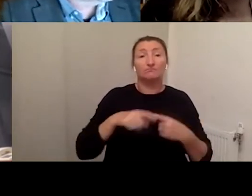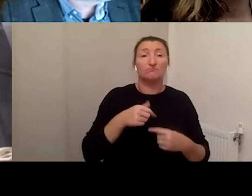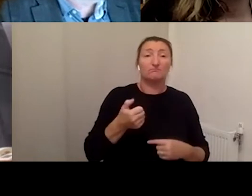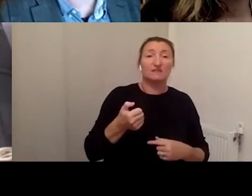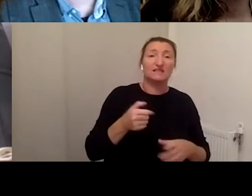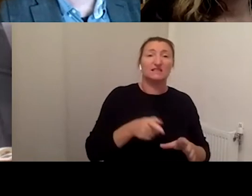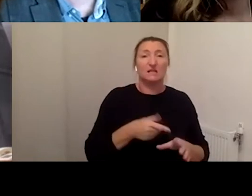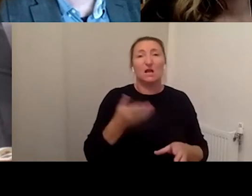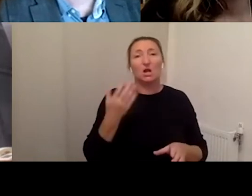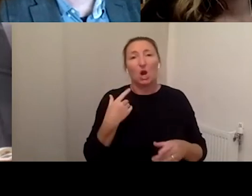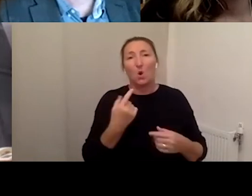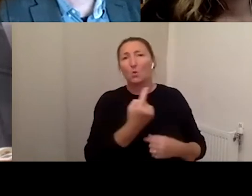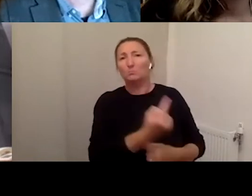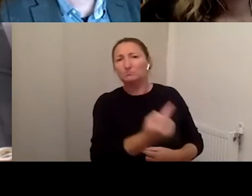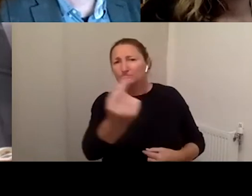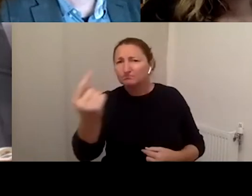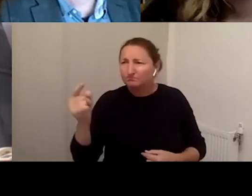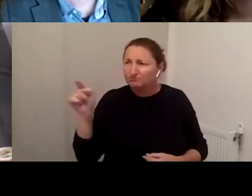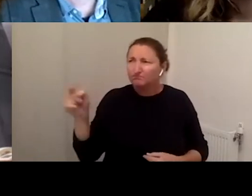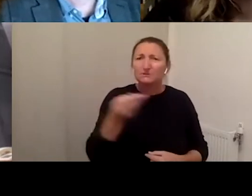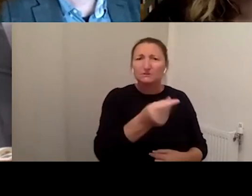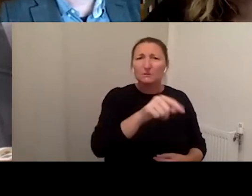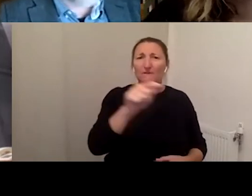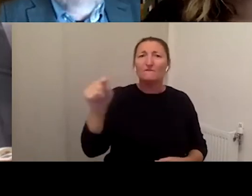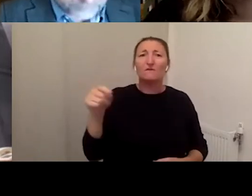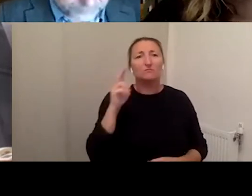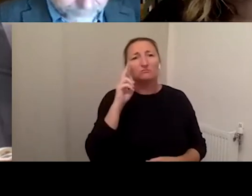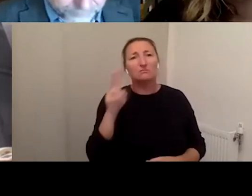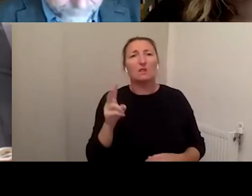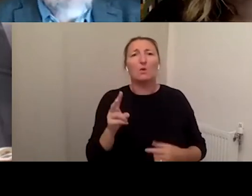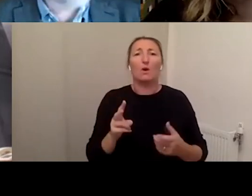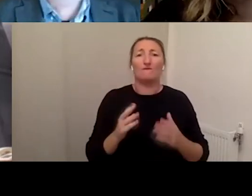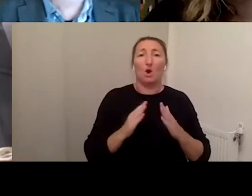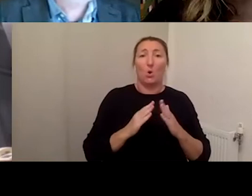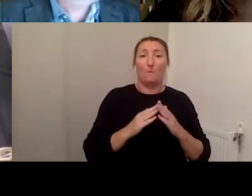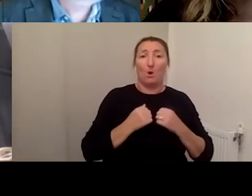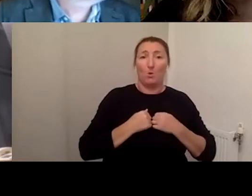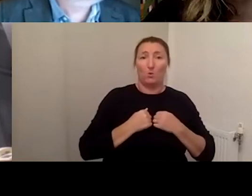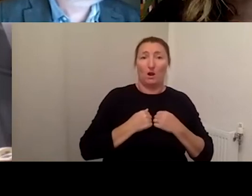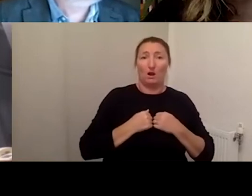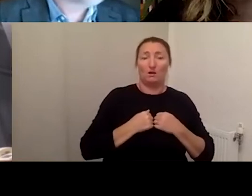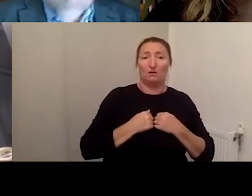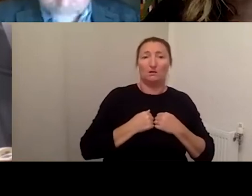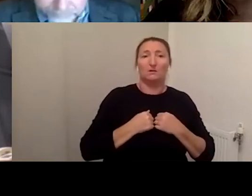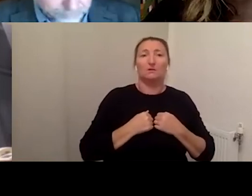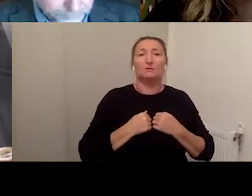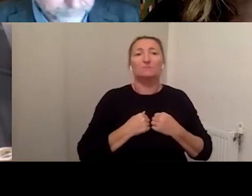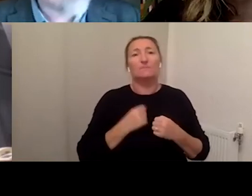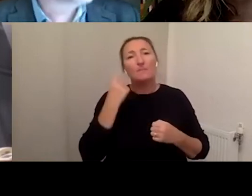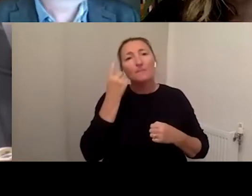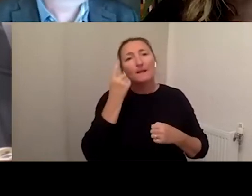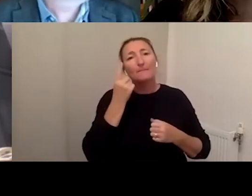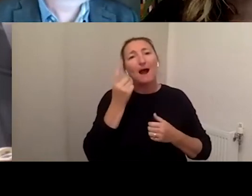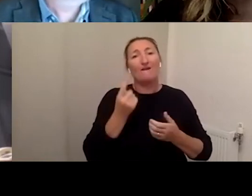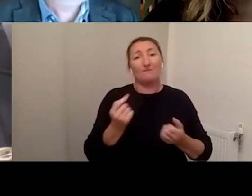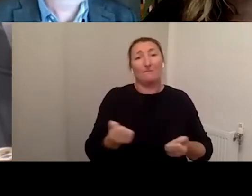or 6 years ago. And what we wanted to do was we looked at some micro-generation between homeowners and probably generate and sell power back onto the national